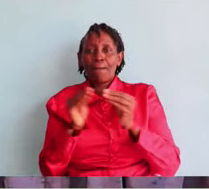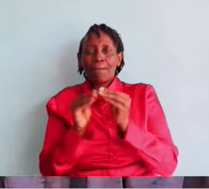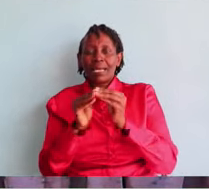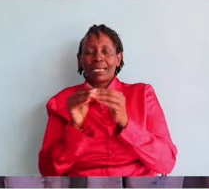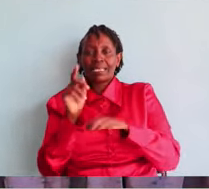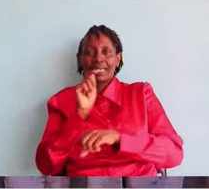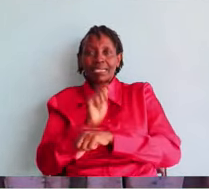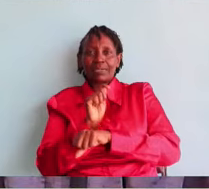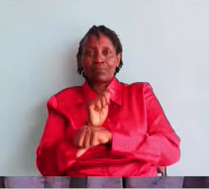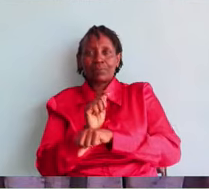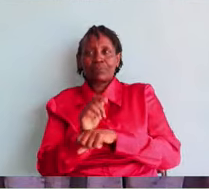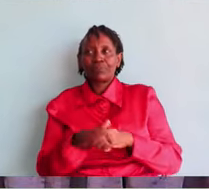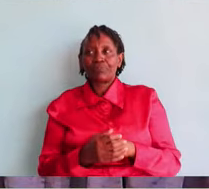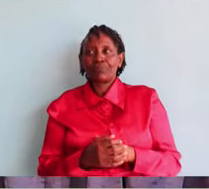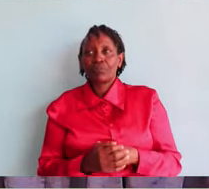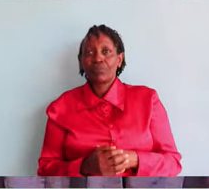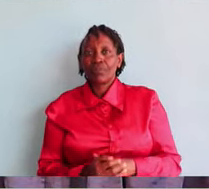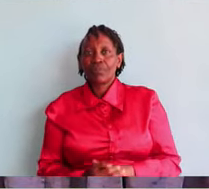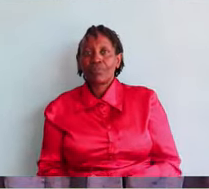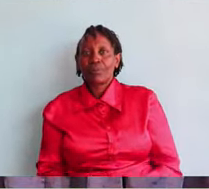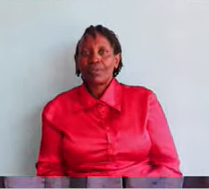meet.